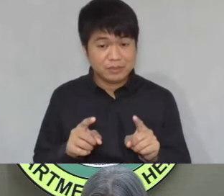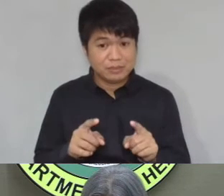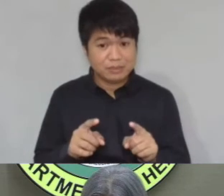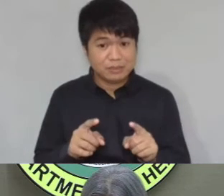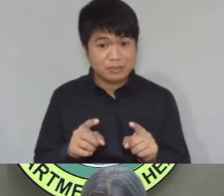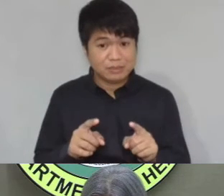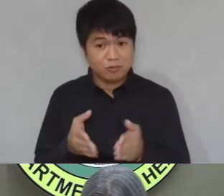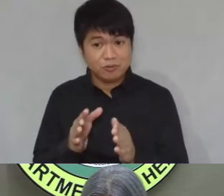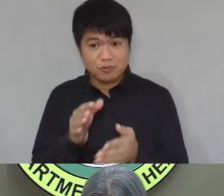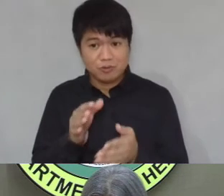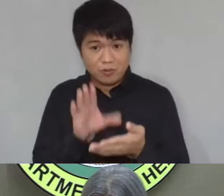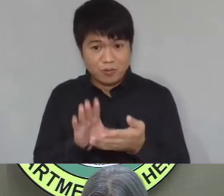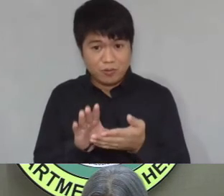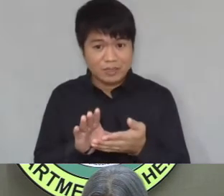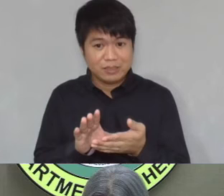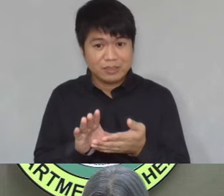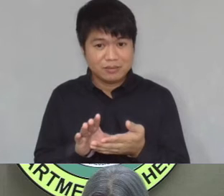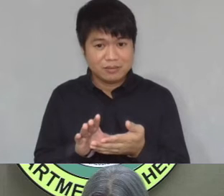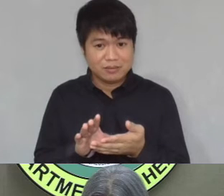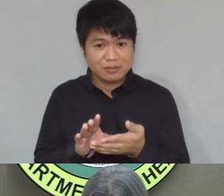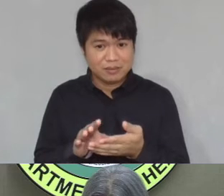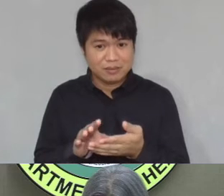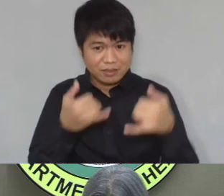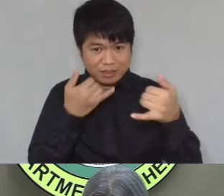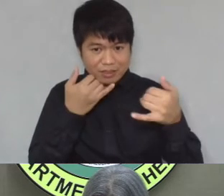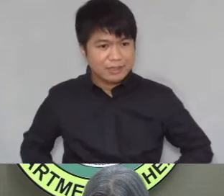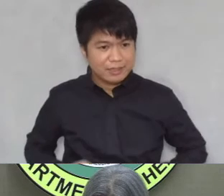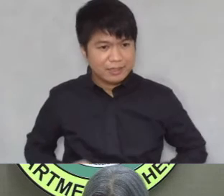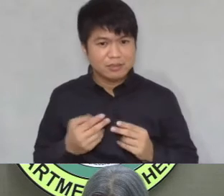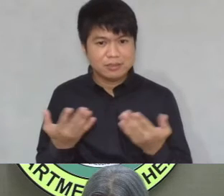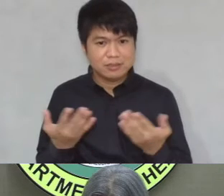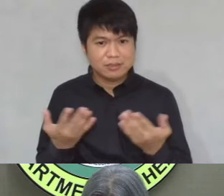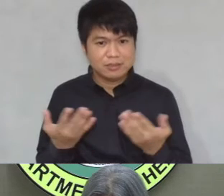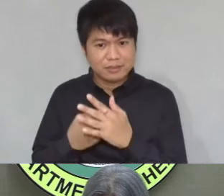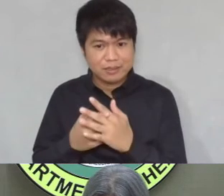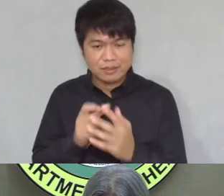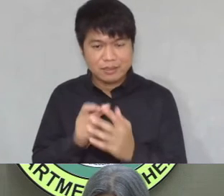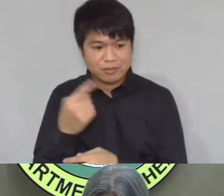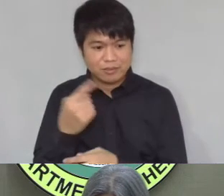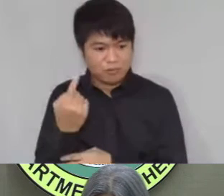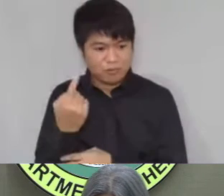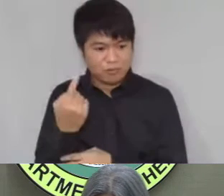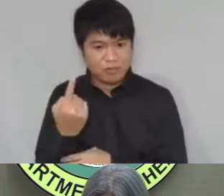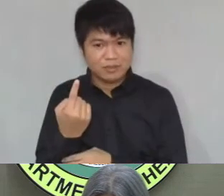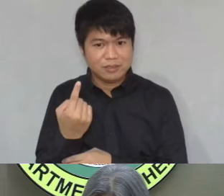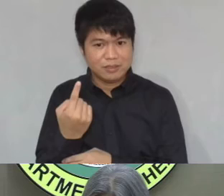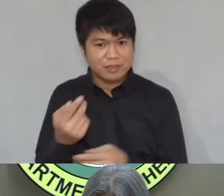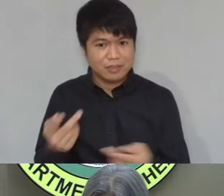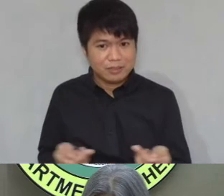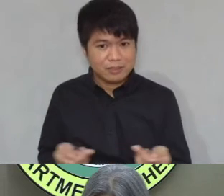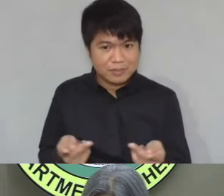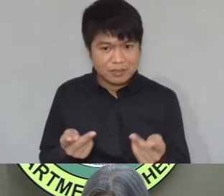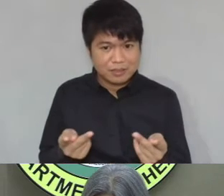have to catch up on this one. But let me also comment when we're talking about telehealth, when we first started, telehealth, it's not